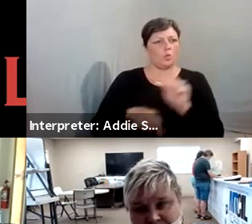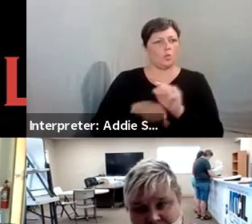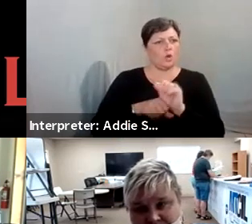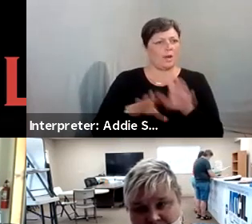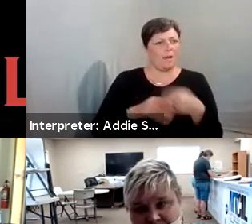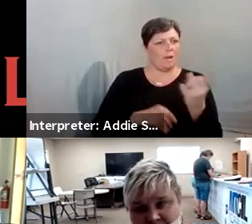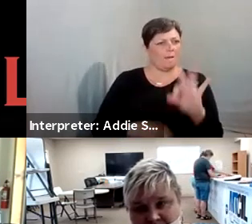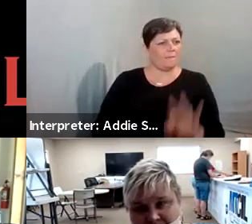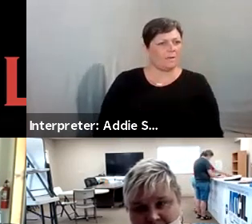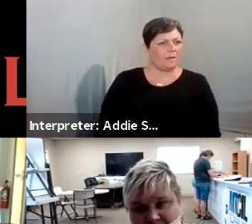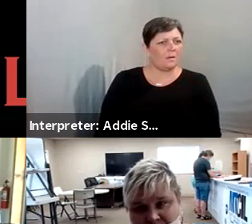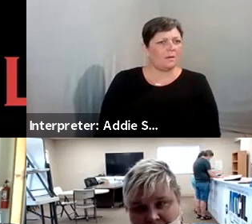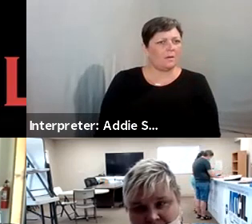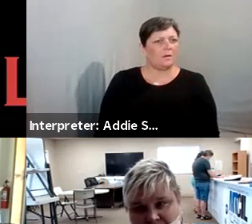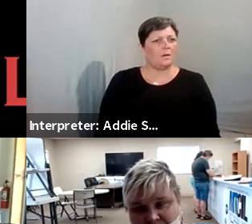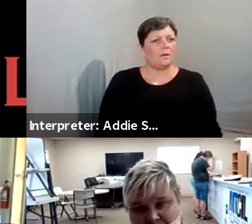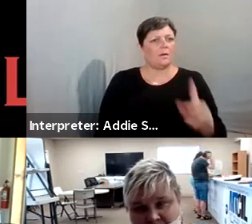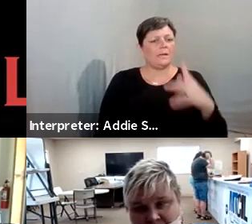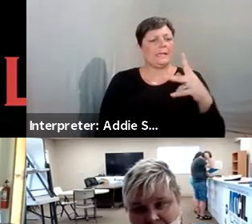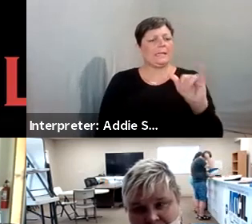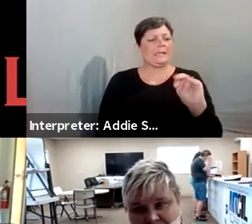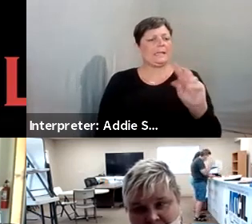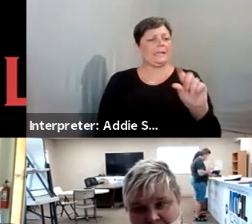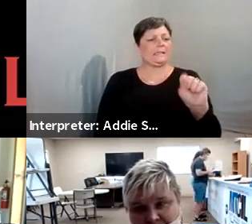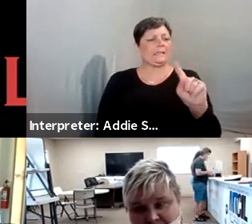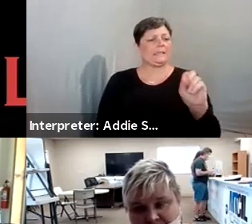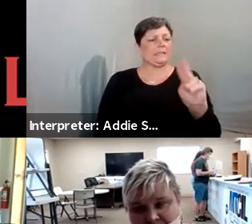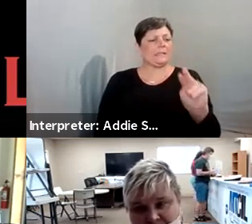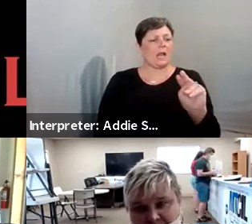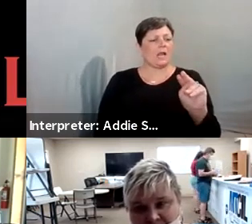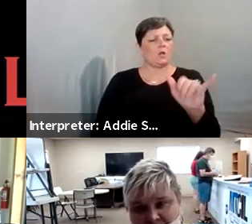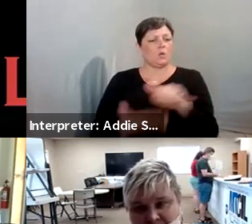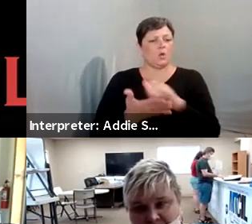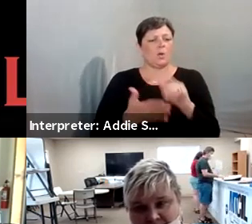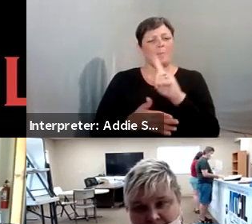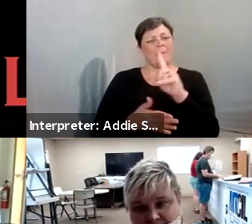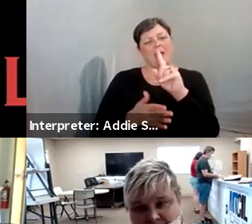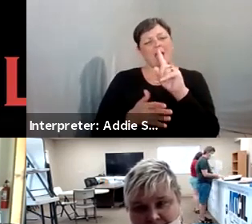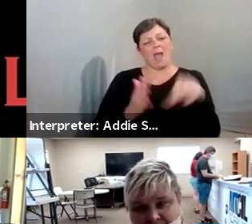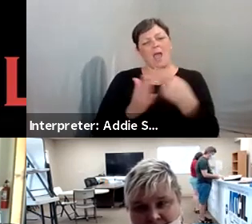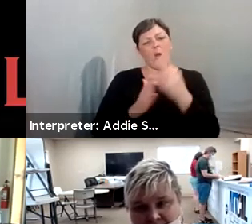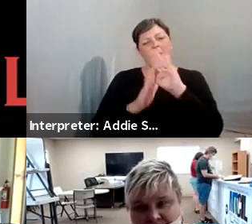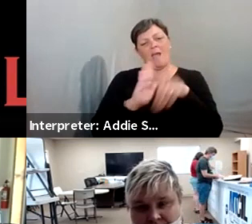could just repeat where that is again. Kingston, New York. We're about an hour and a half north of New York City.